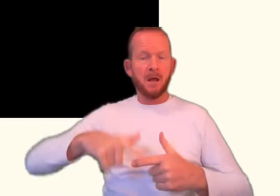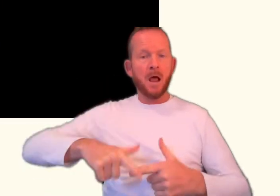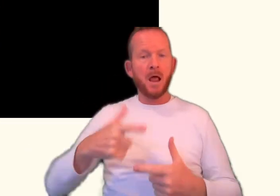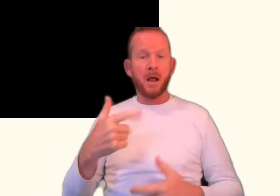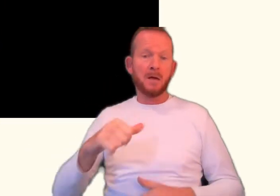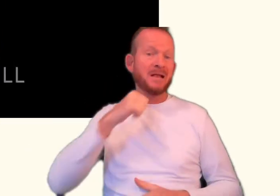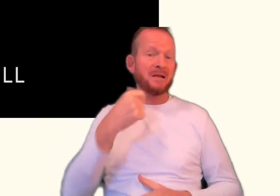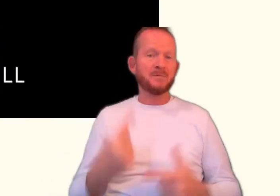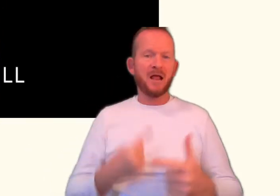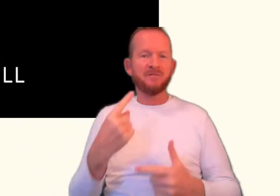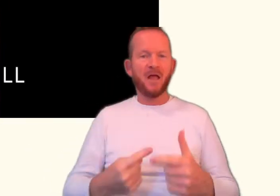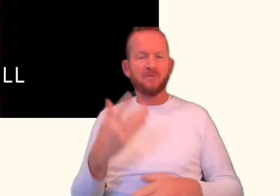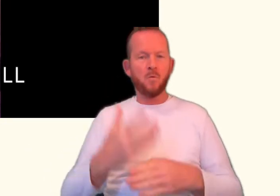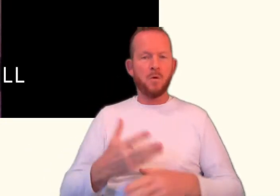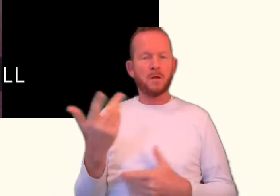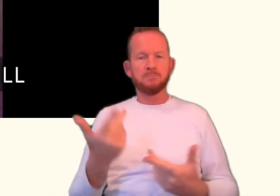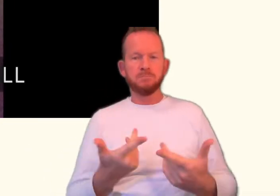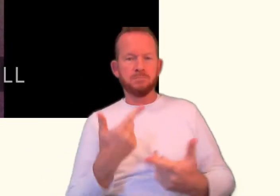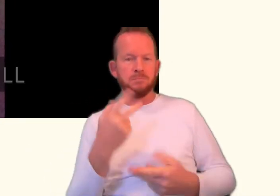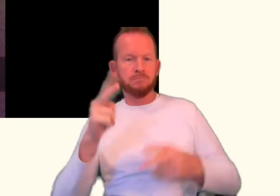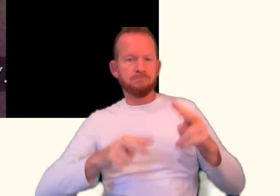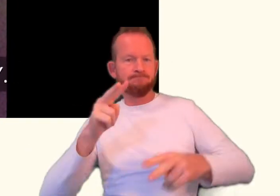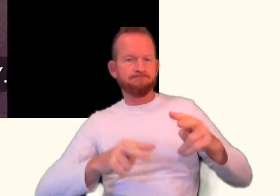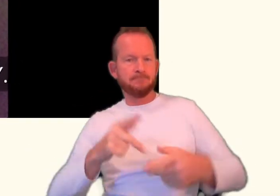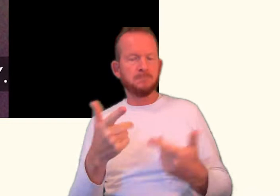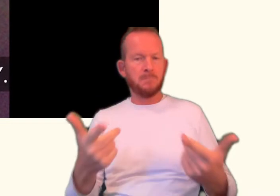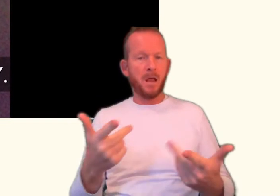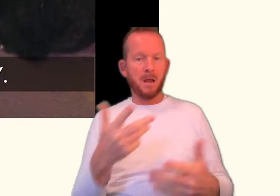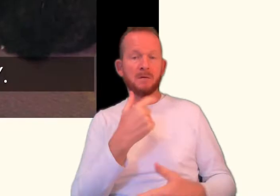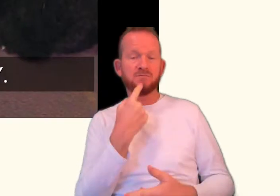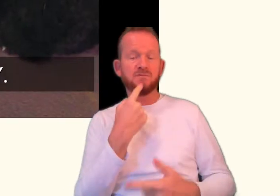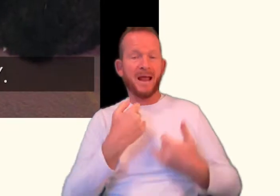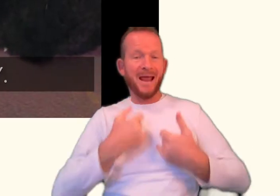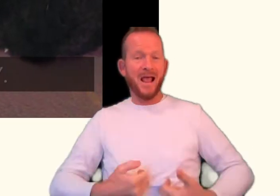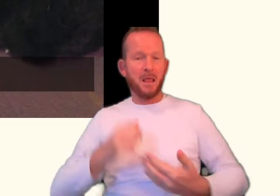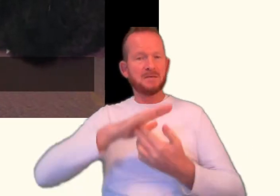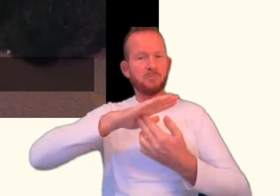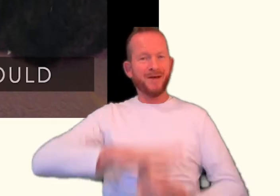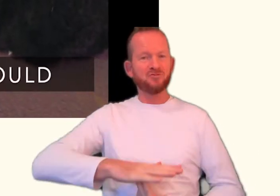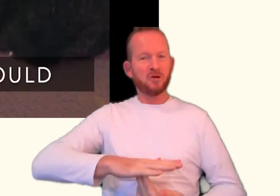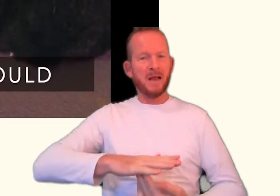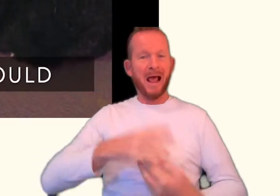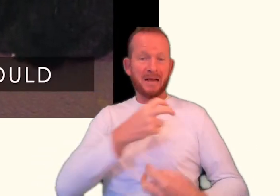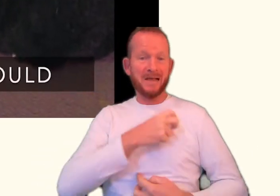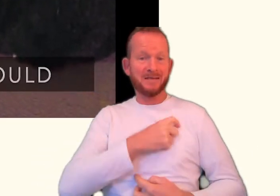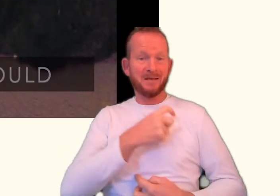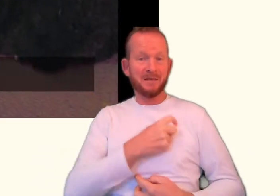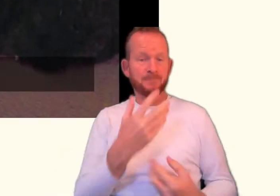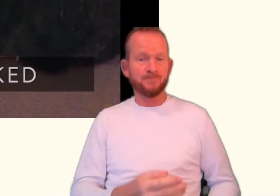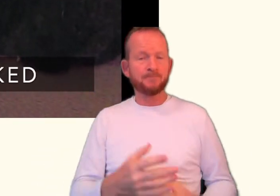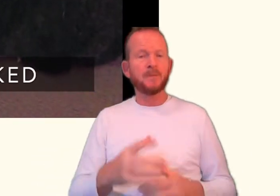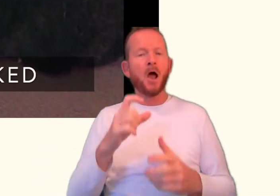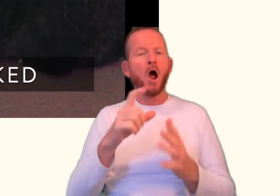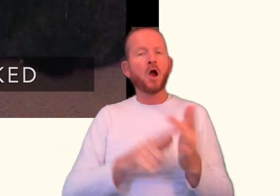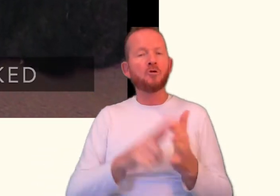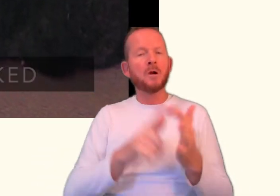assessment judged him fit to work, even though he was severely ill with depression and anxiety. The coroner at his inquest would later rule